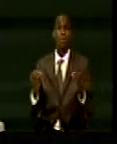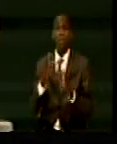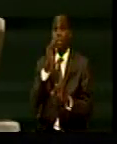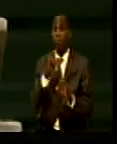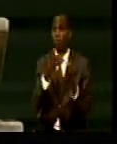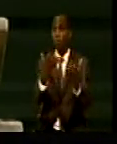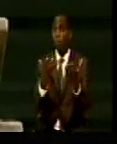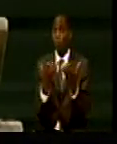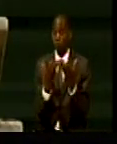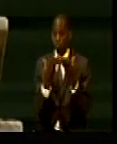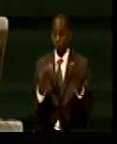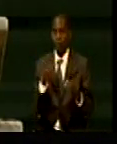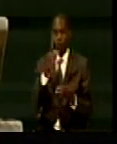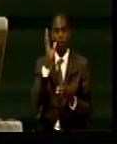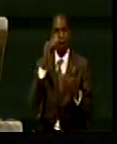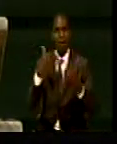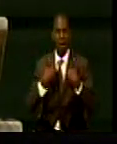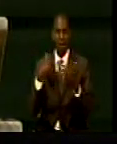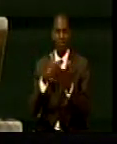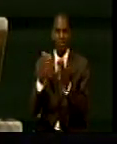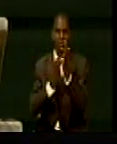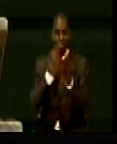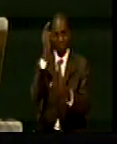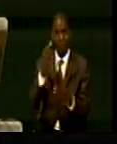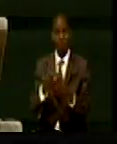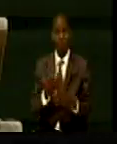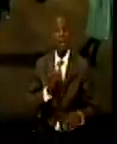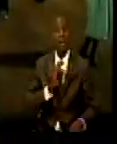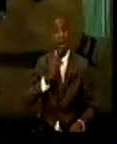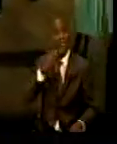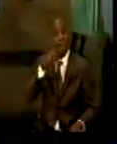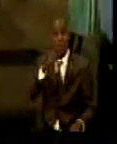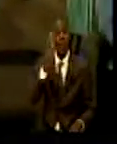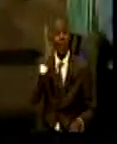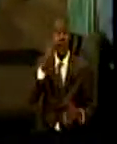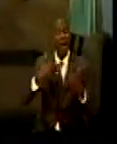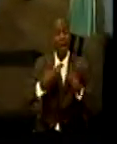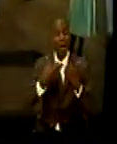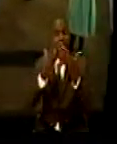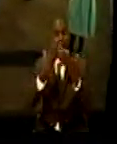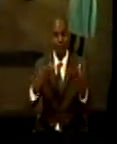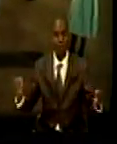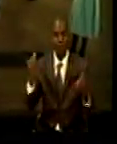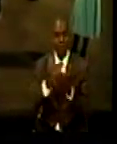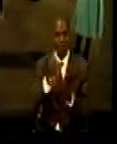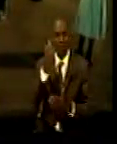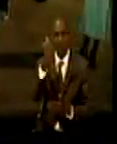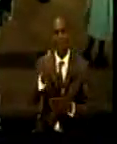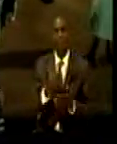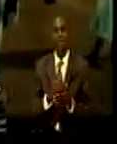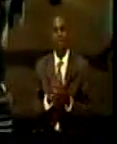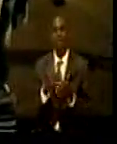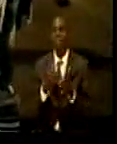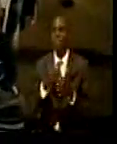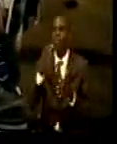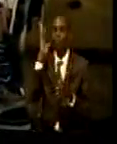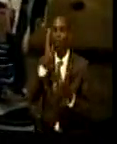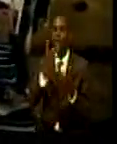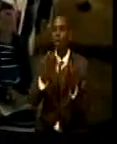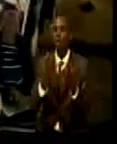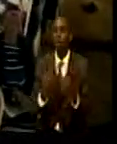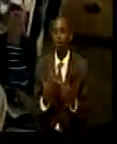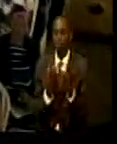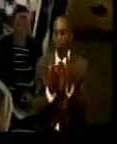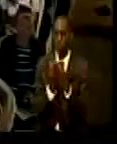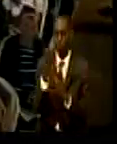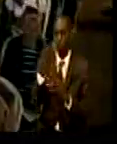you are going to have solution, I said you are going to have solution, it comes by the message.